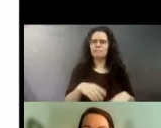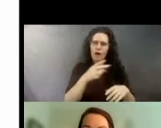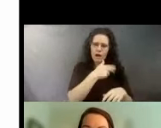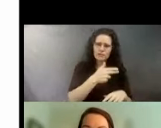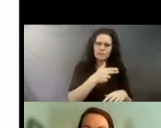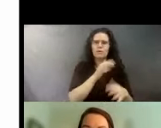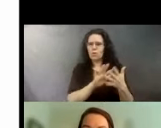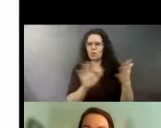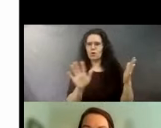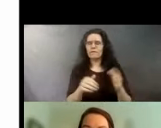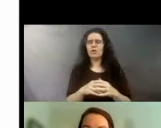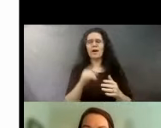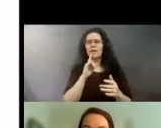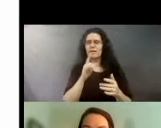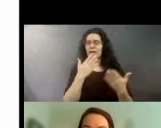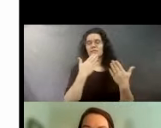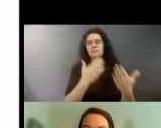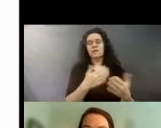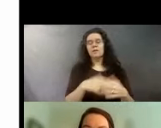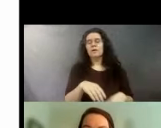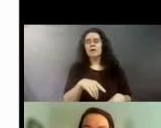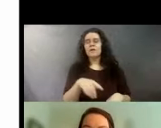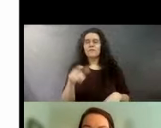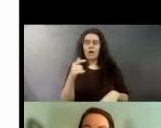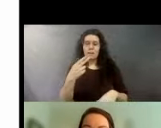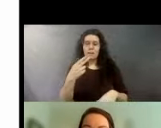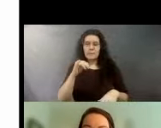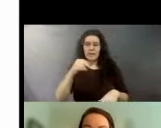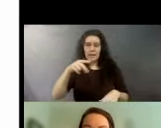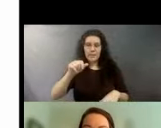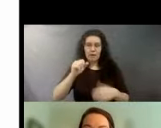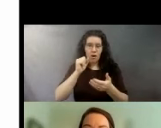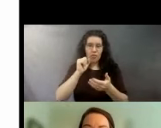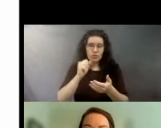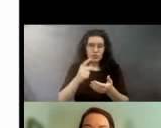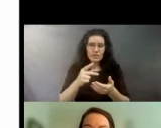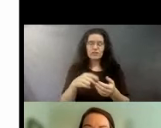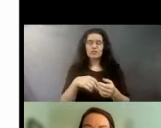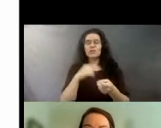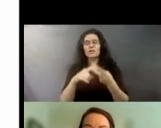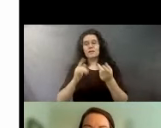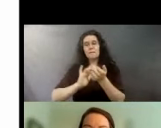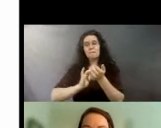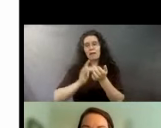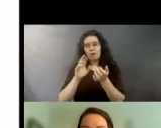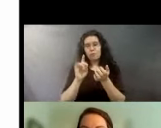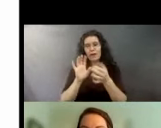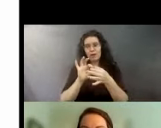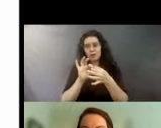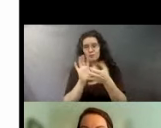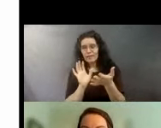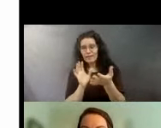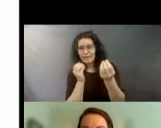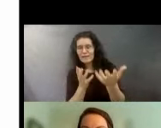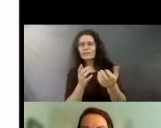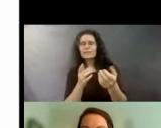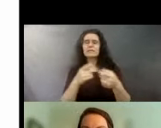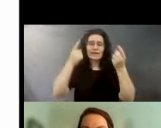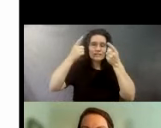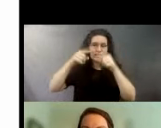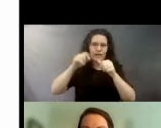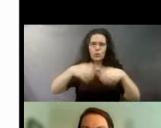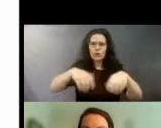workflow standpoint, the HIPAA authorizations, medical record releases, consents if you're doing research, all of that is much easier if the